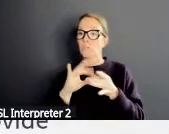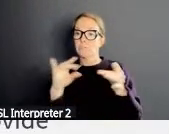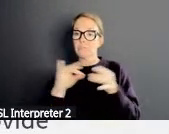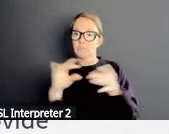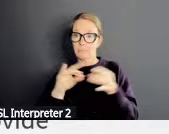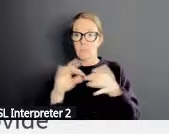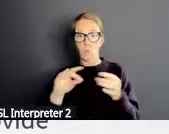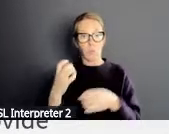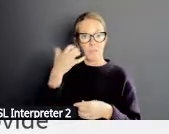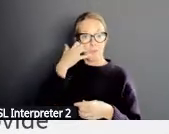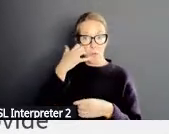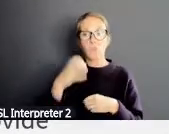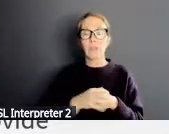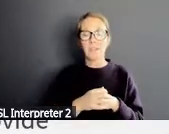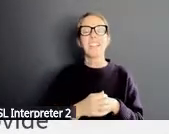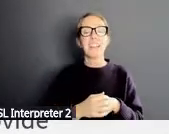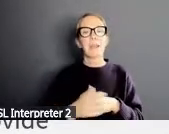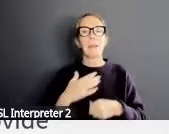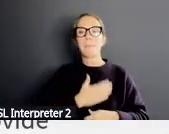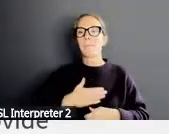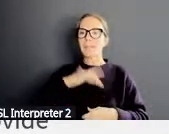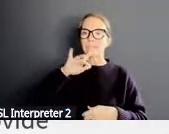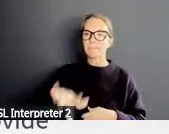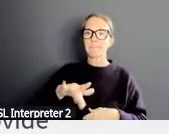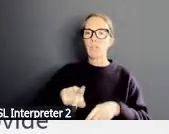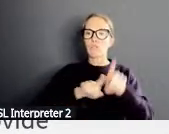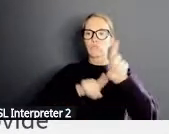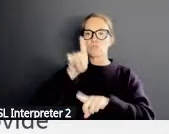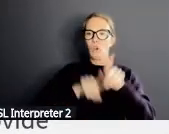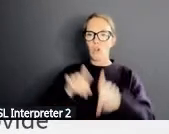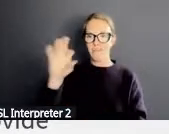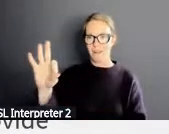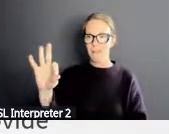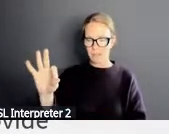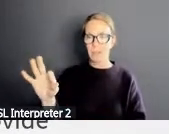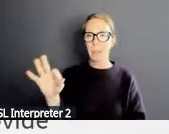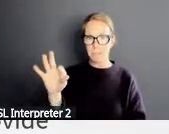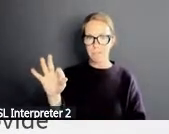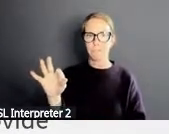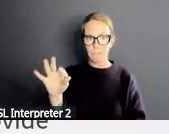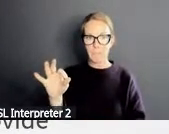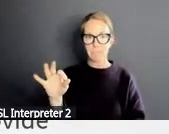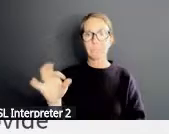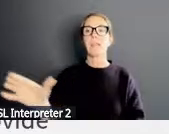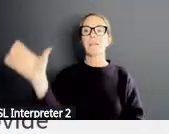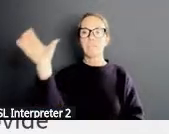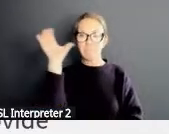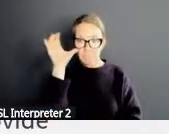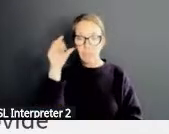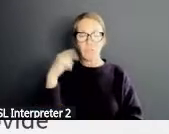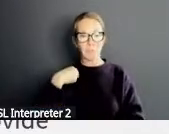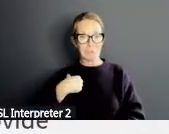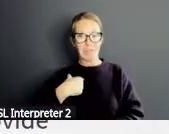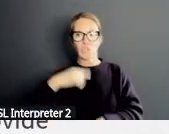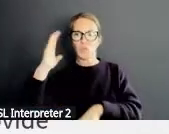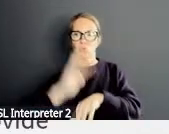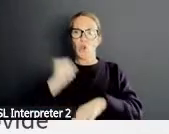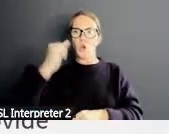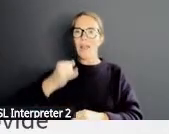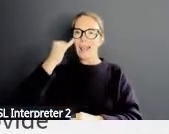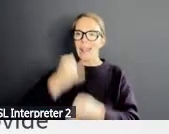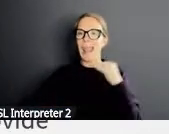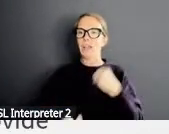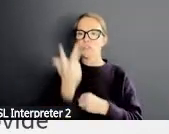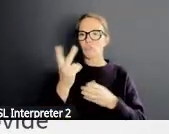telephone, please select *9 when prompted. Please listen for me to call out the last 3 digits of your